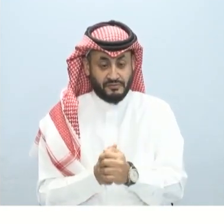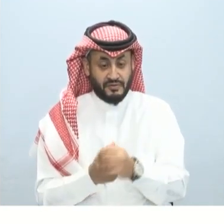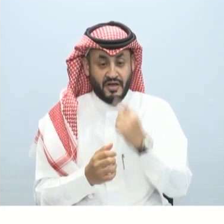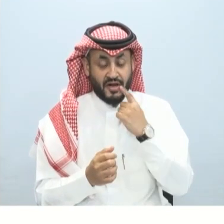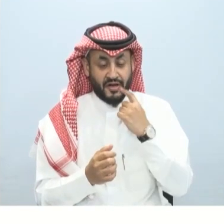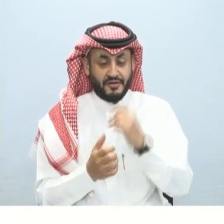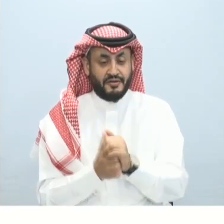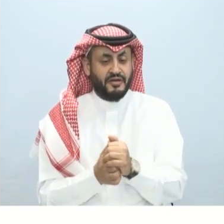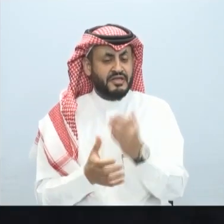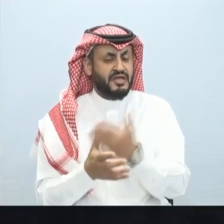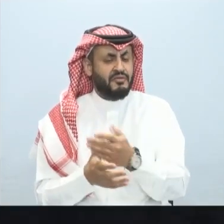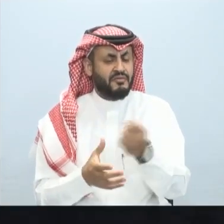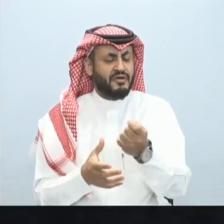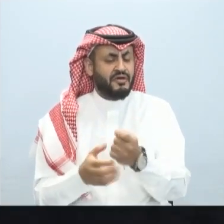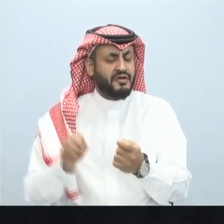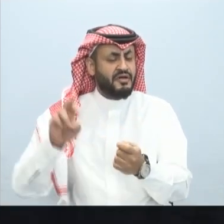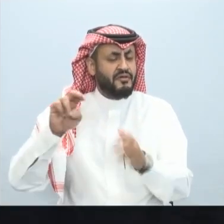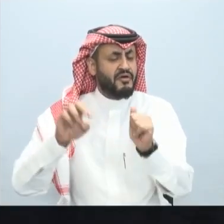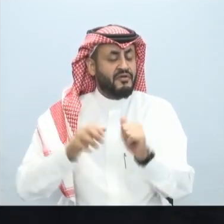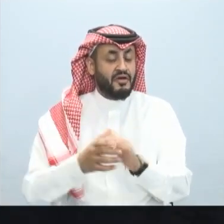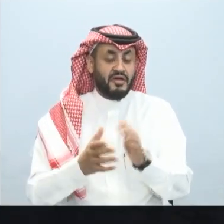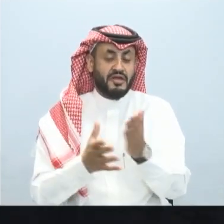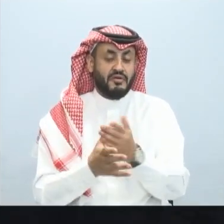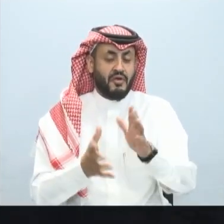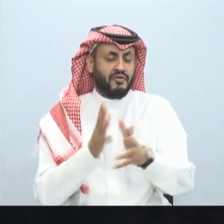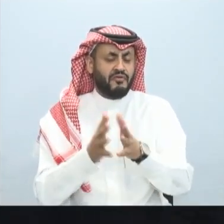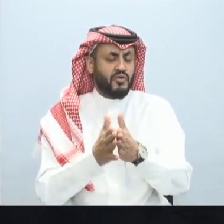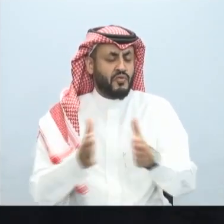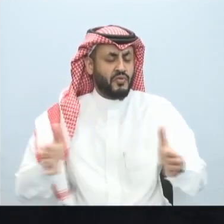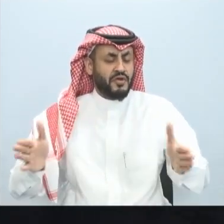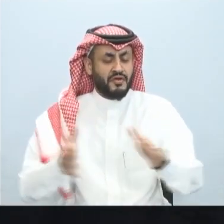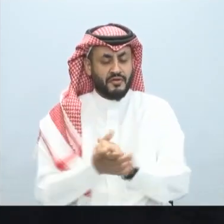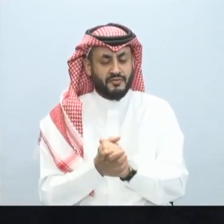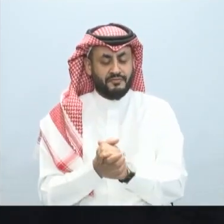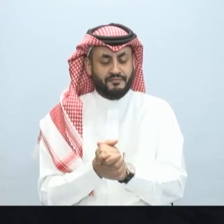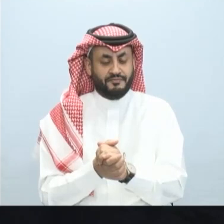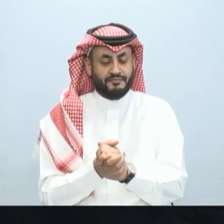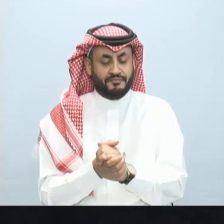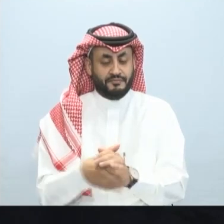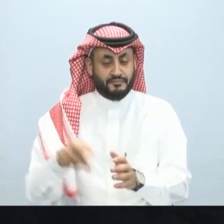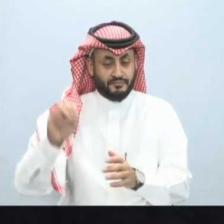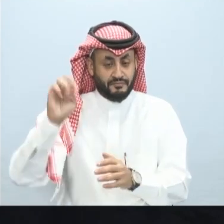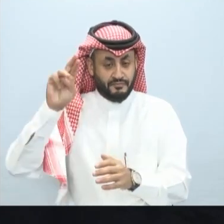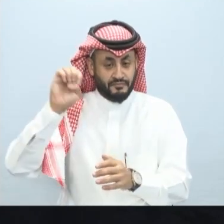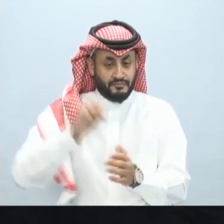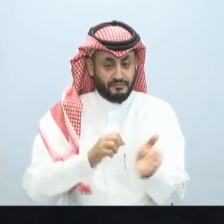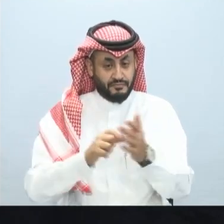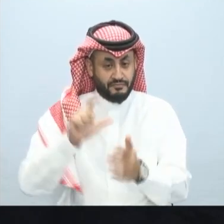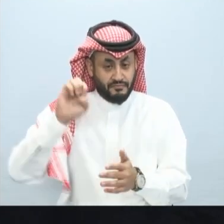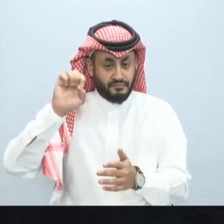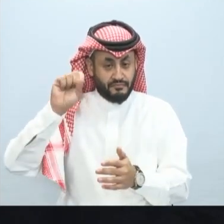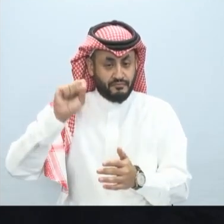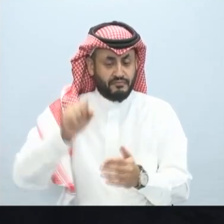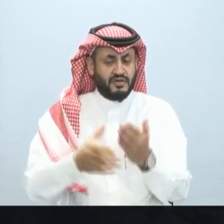the basic idea, the same thing, but this time we are using a word, either more or less, because the adjective is